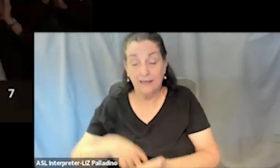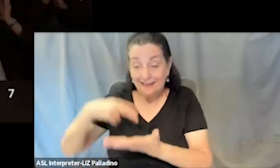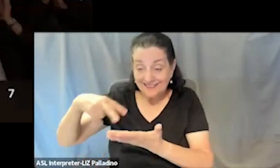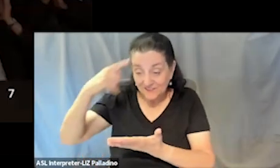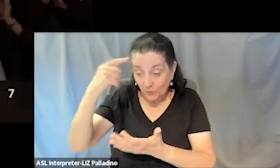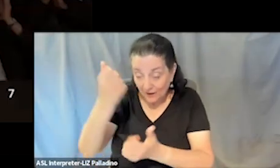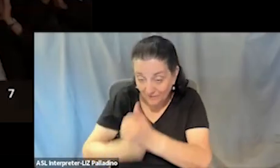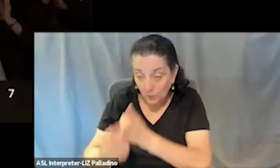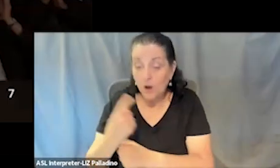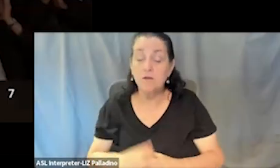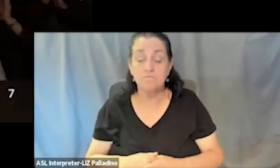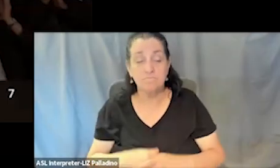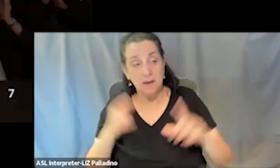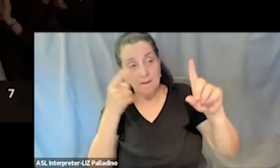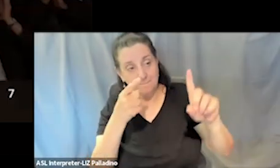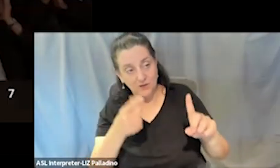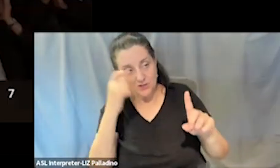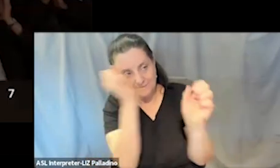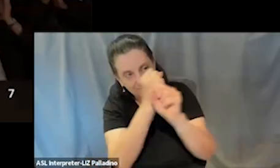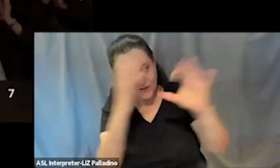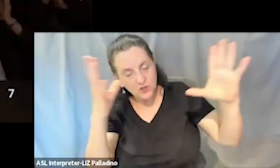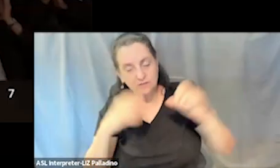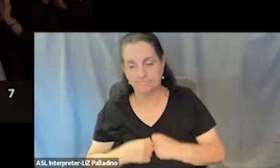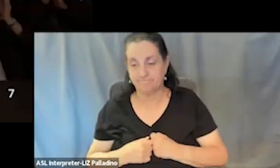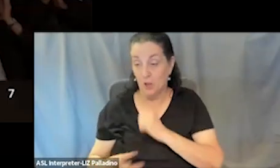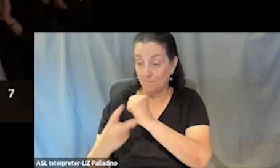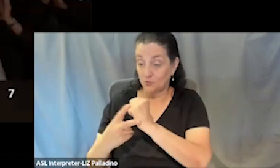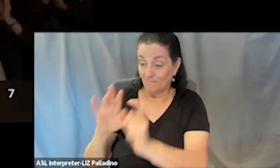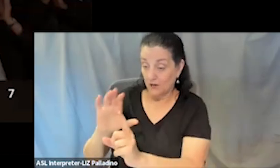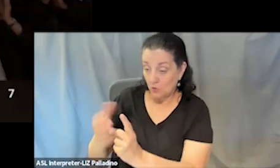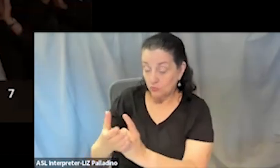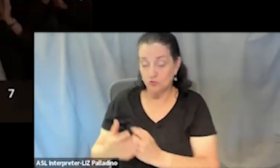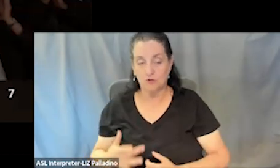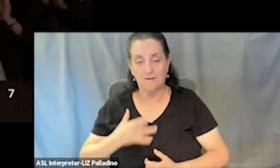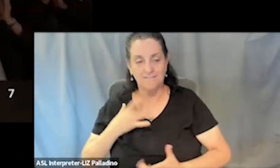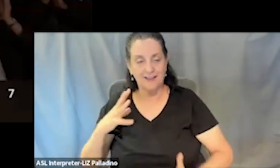mission and vision, preserving the culture, belonging,